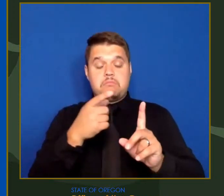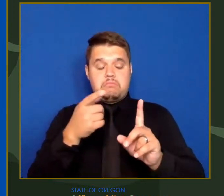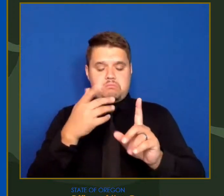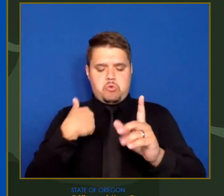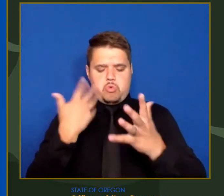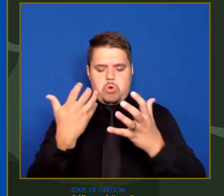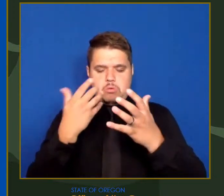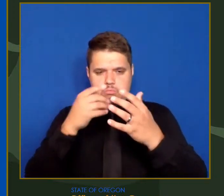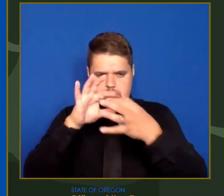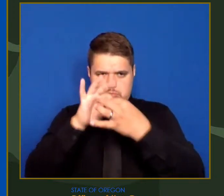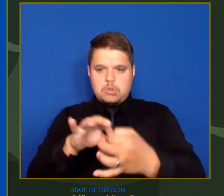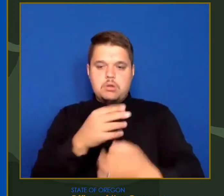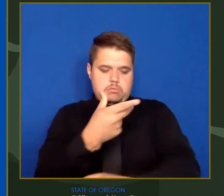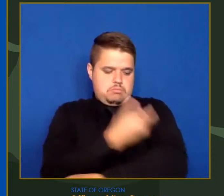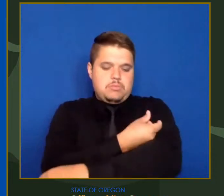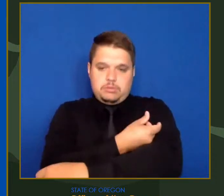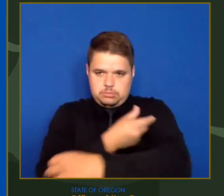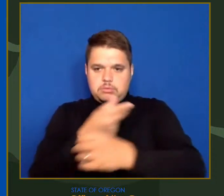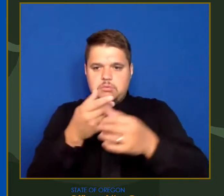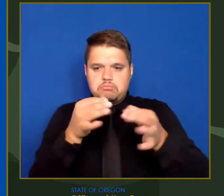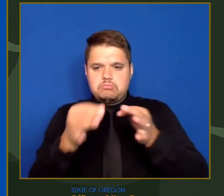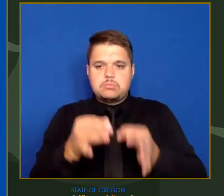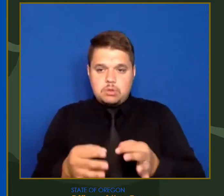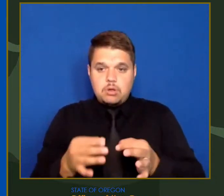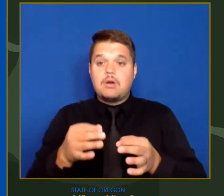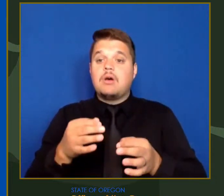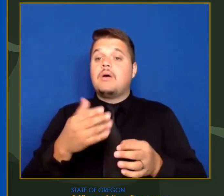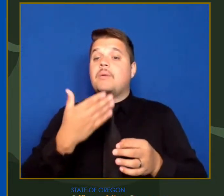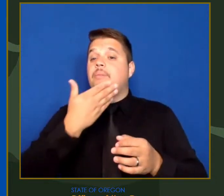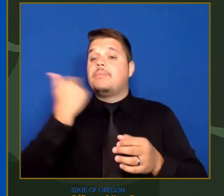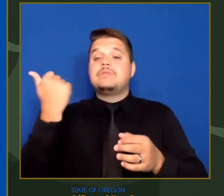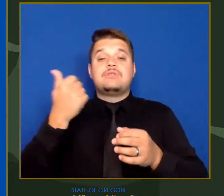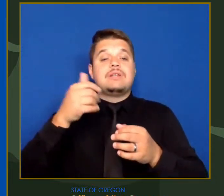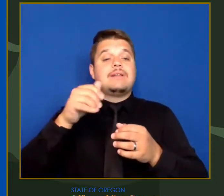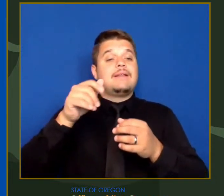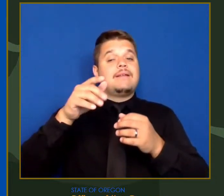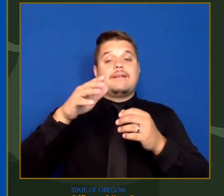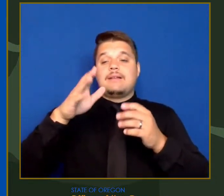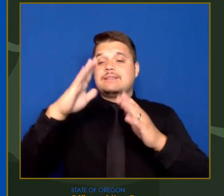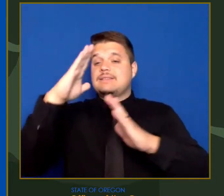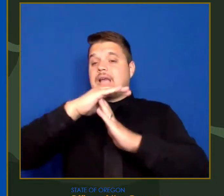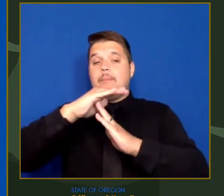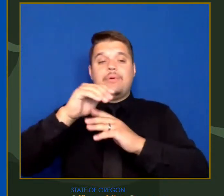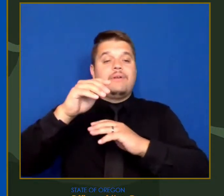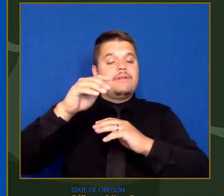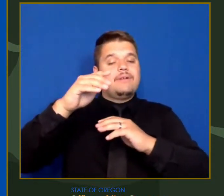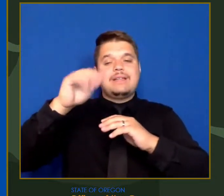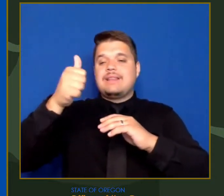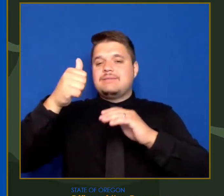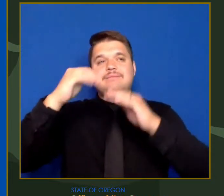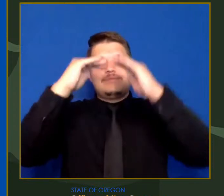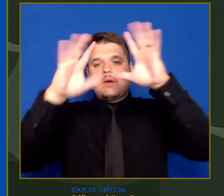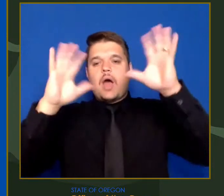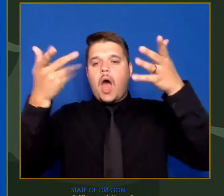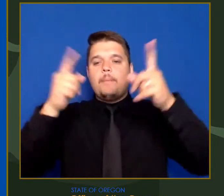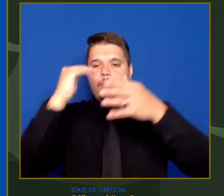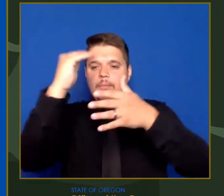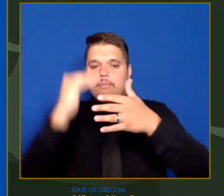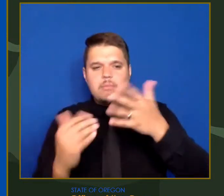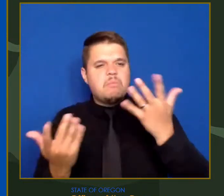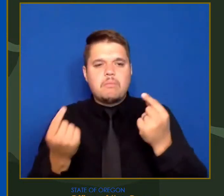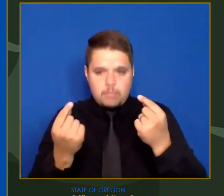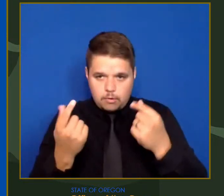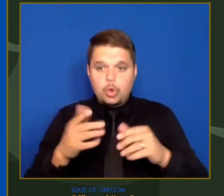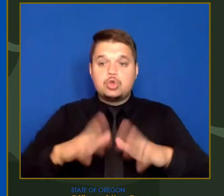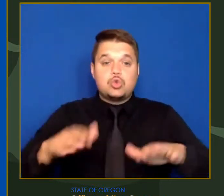10 of states for 12 to 15-year-old vaccinations, which is great news. But as the governor indicated, the vaccines are